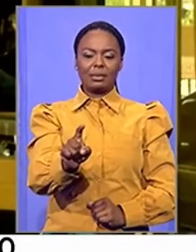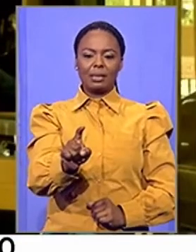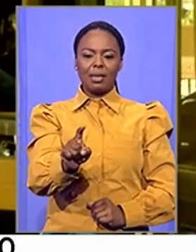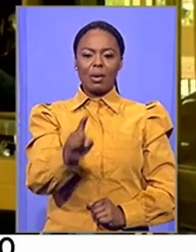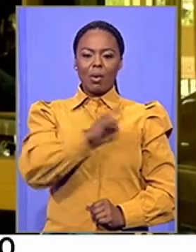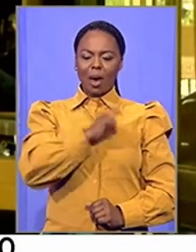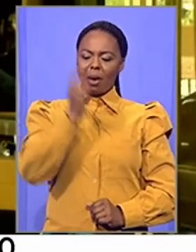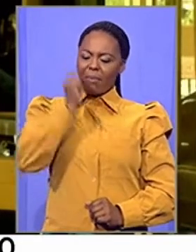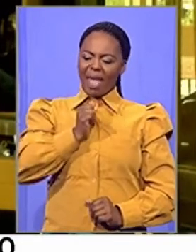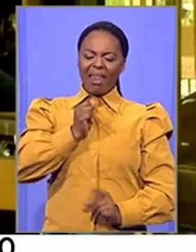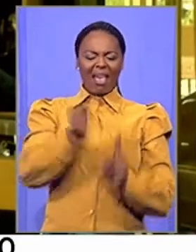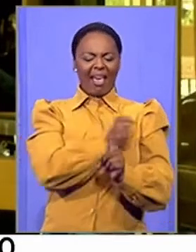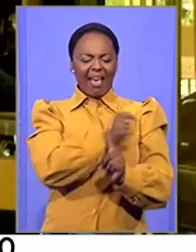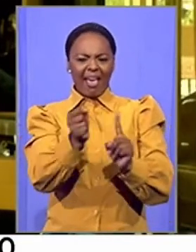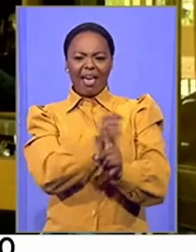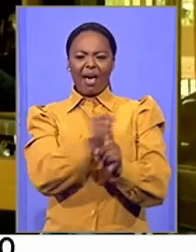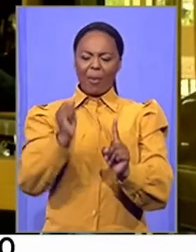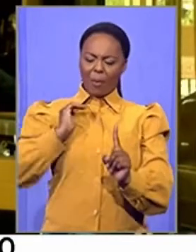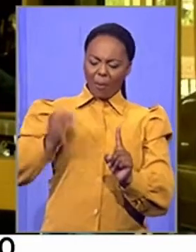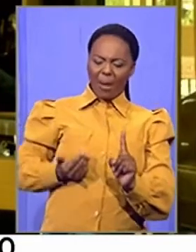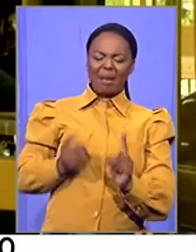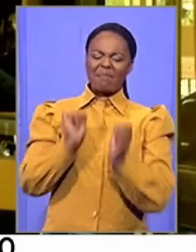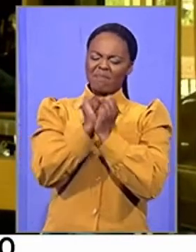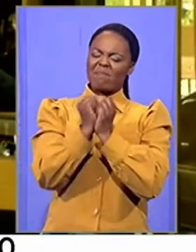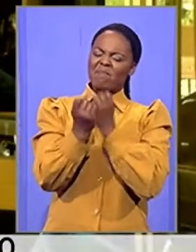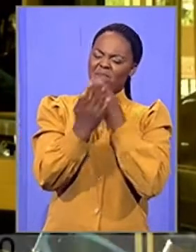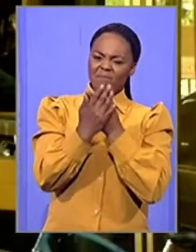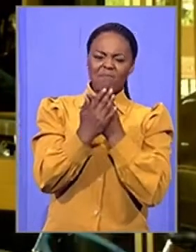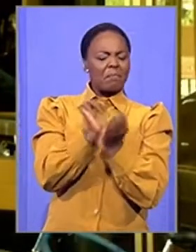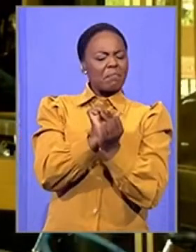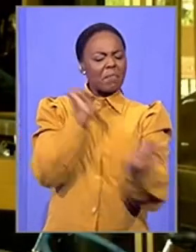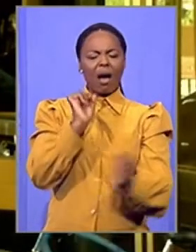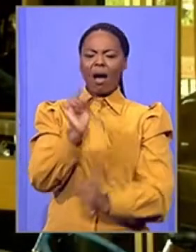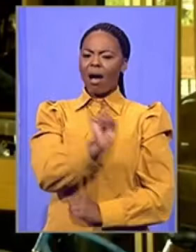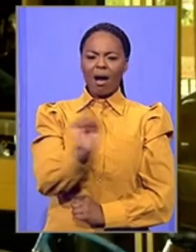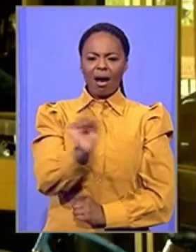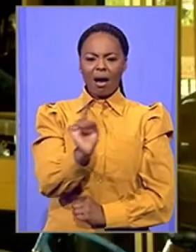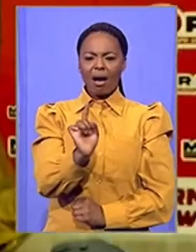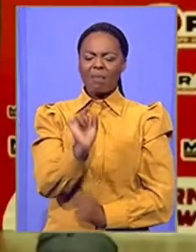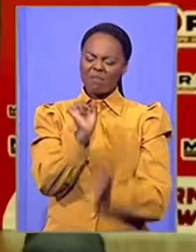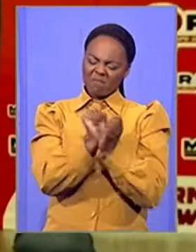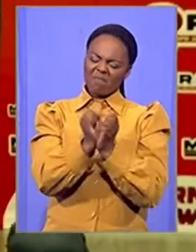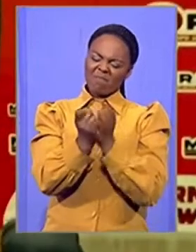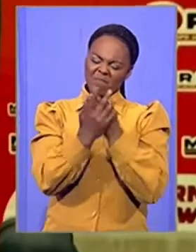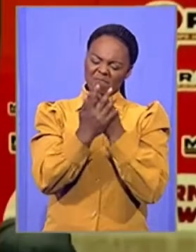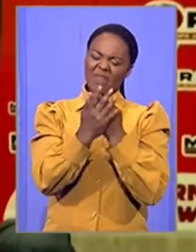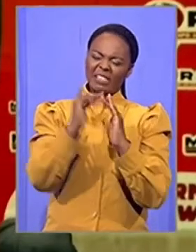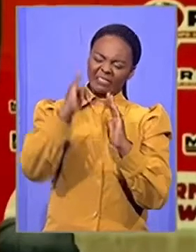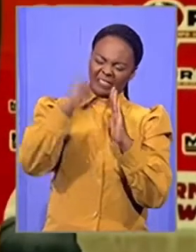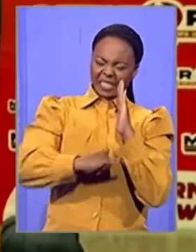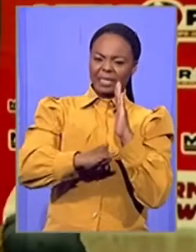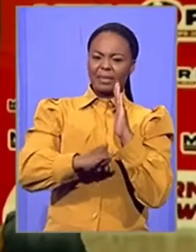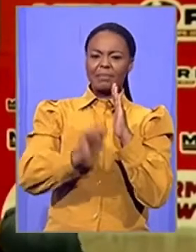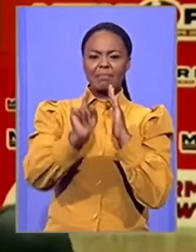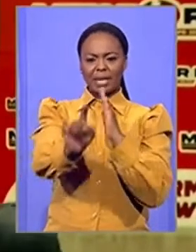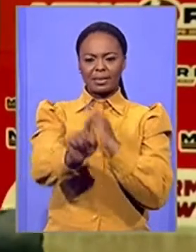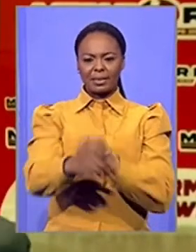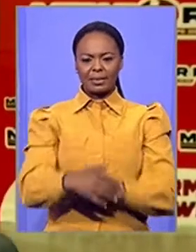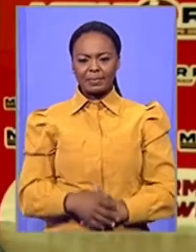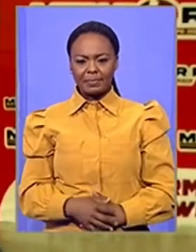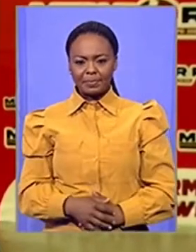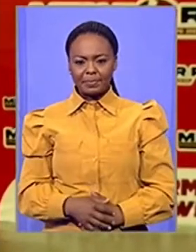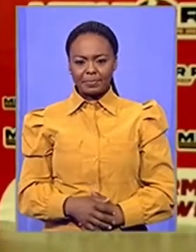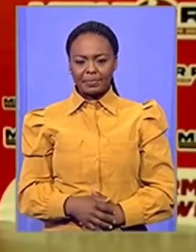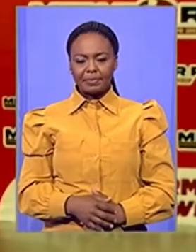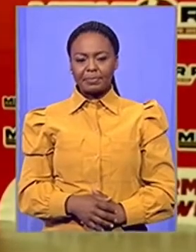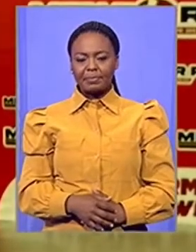basadi ba tshwarwe ko tronkong ba ska ba tsama freely mo strateng. Motlophisi wa moketjana ona e leng setsha